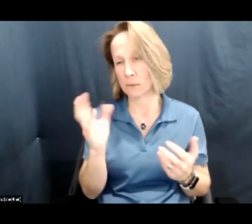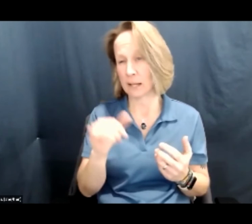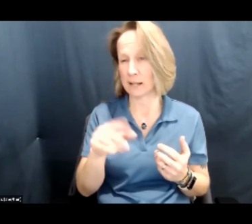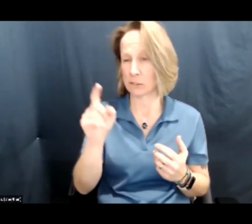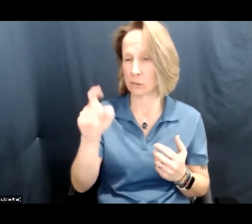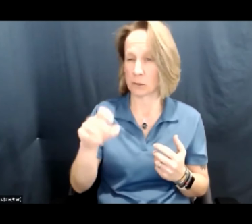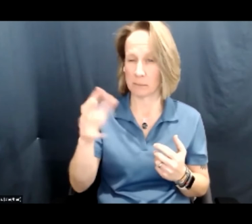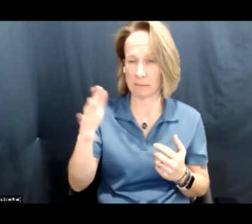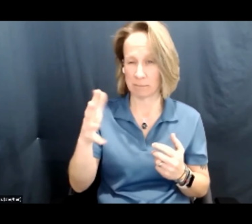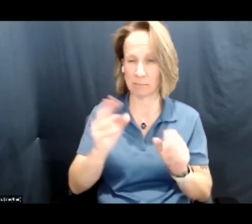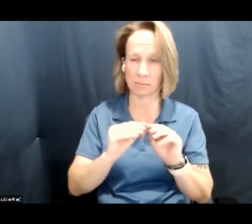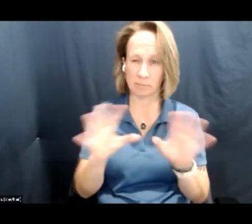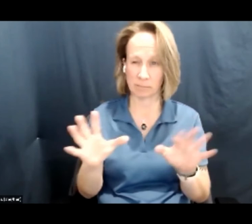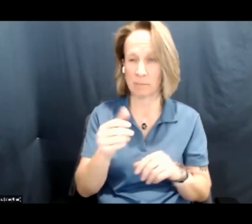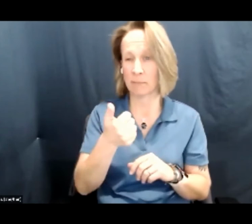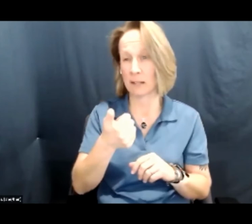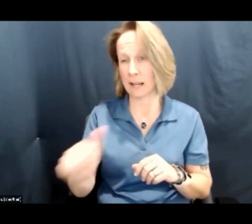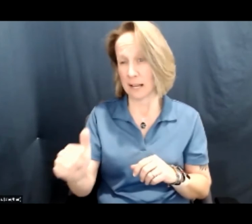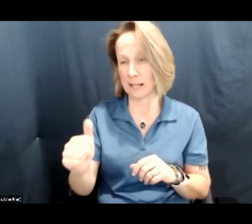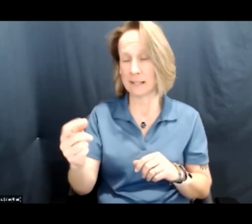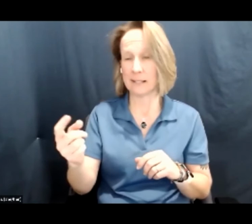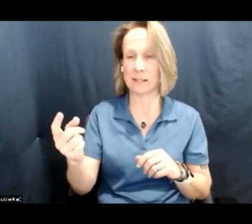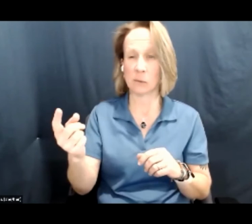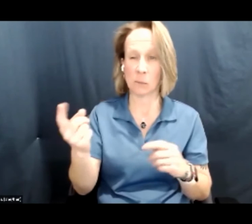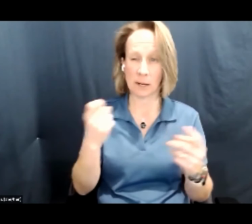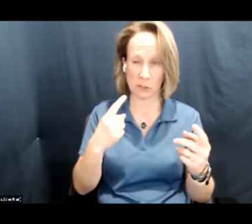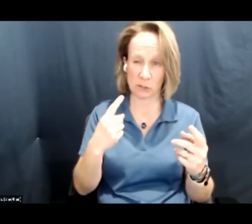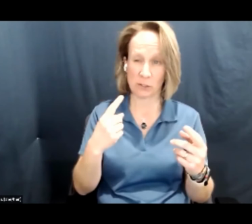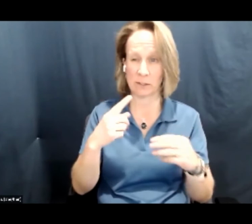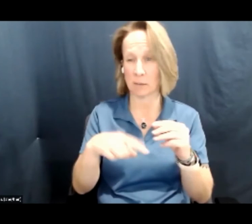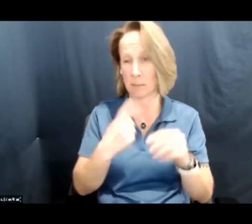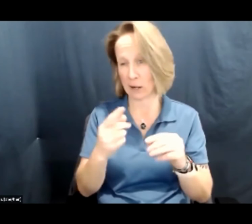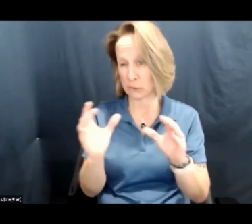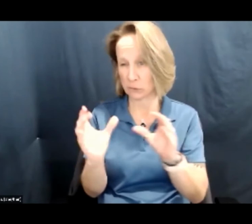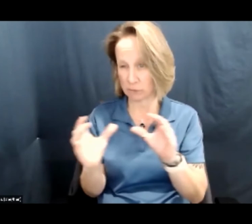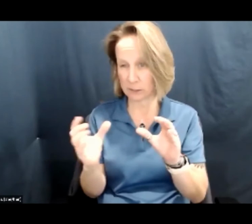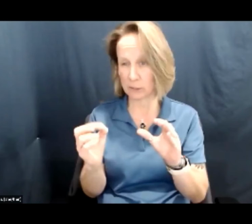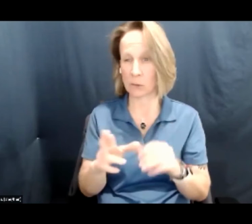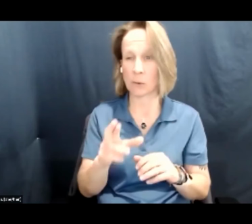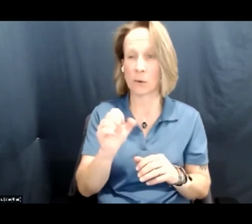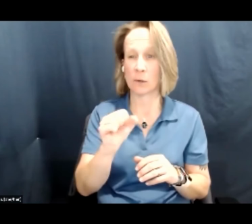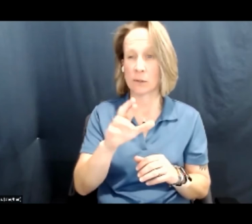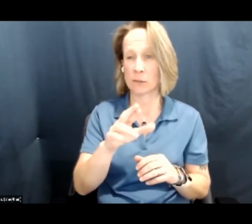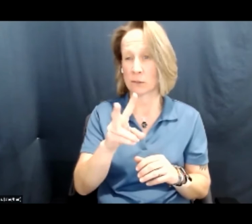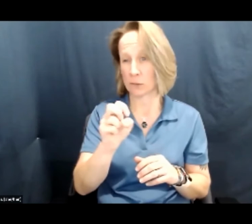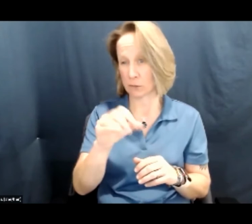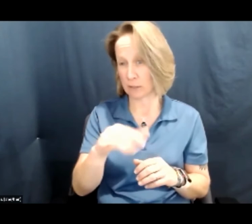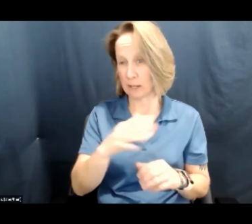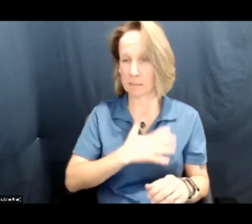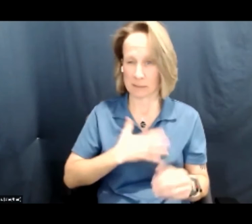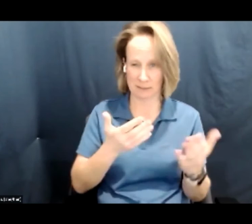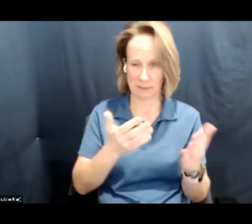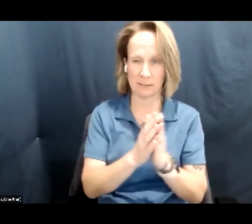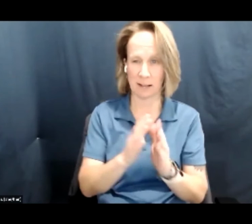have any questions about certificates or the survey, please reach out to Marley in the chat.